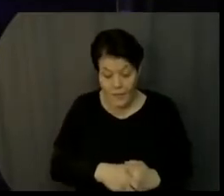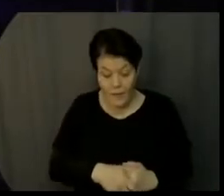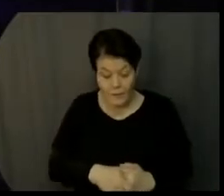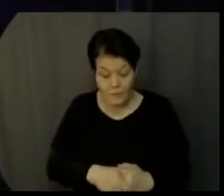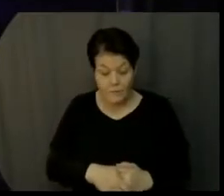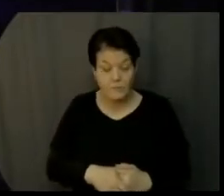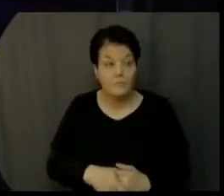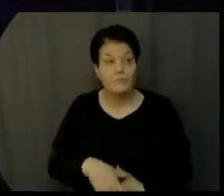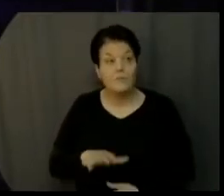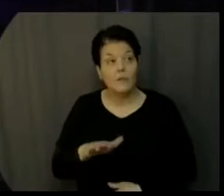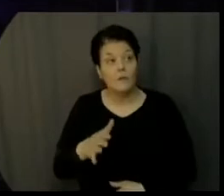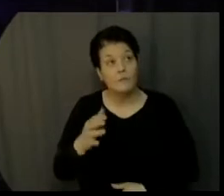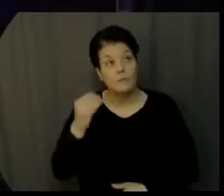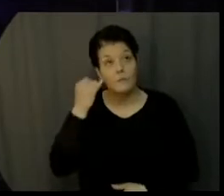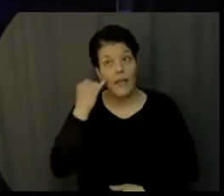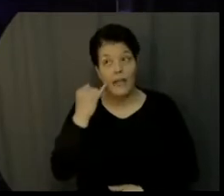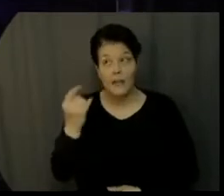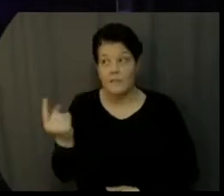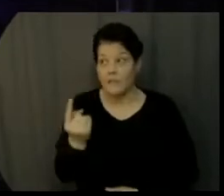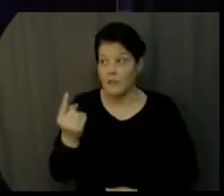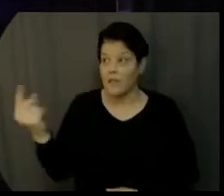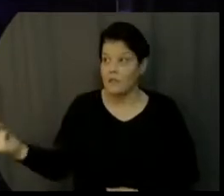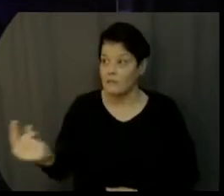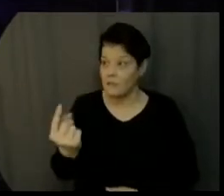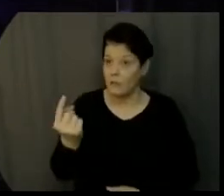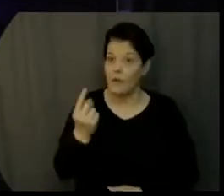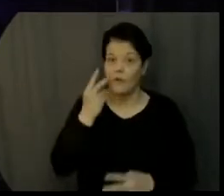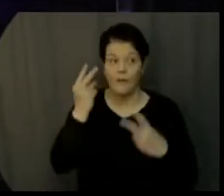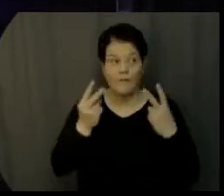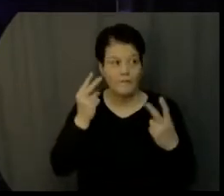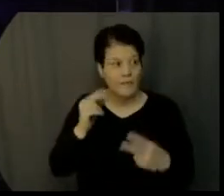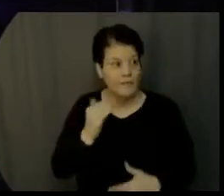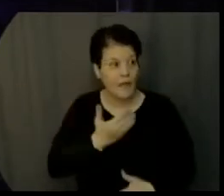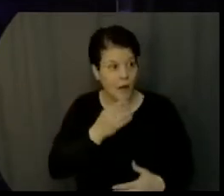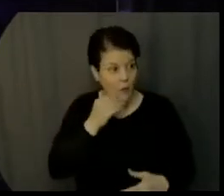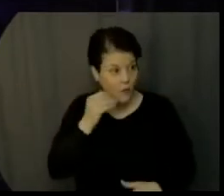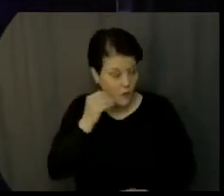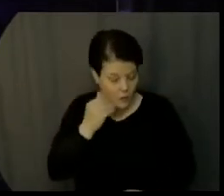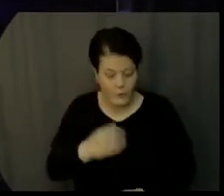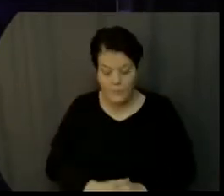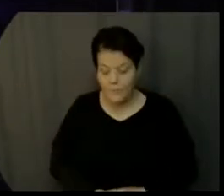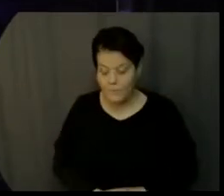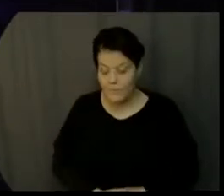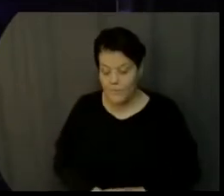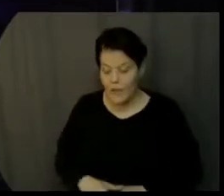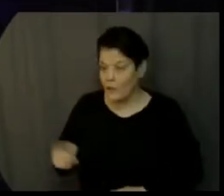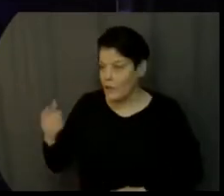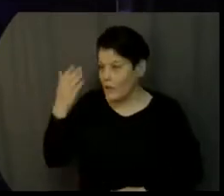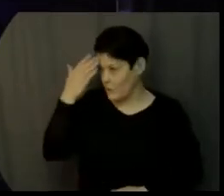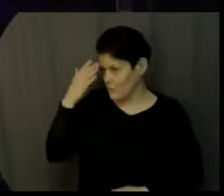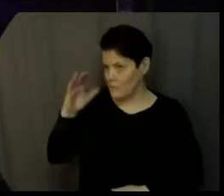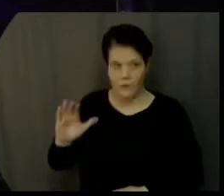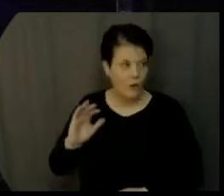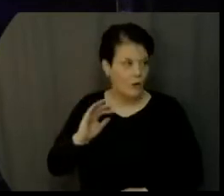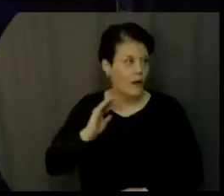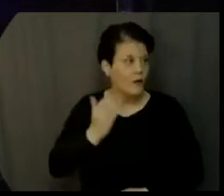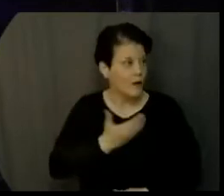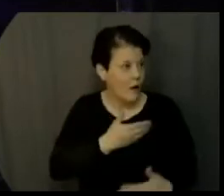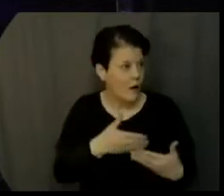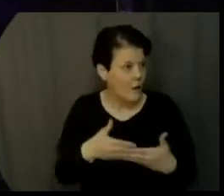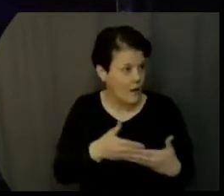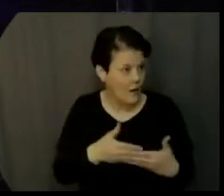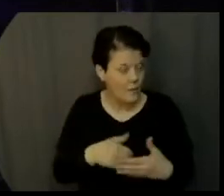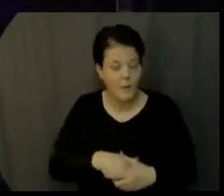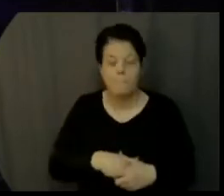And if someone came over to our house and did not know that we had an infant, didn't know we had a baby, they